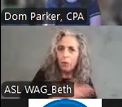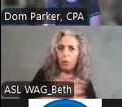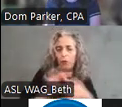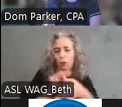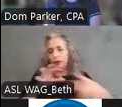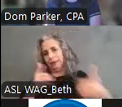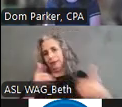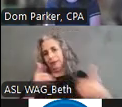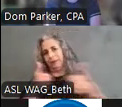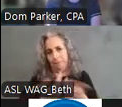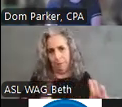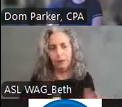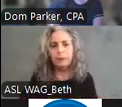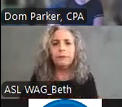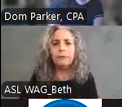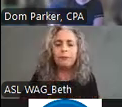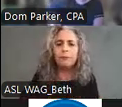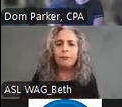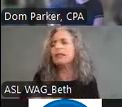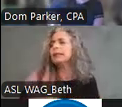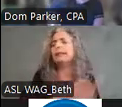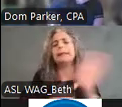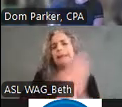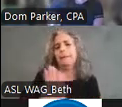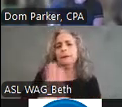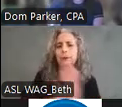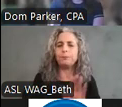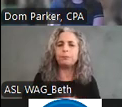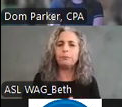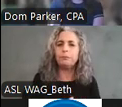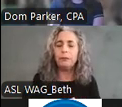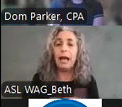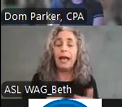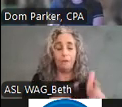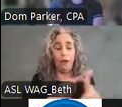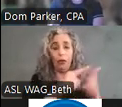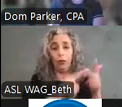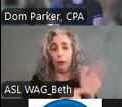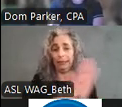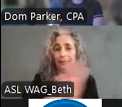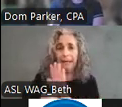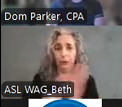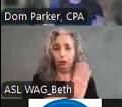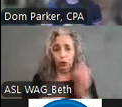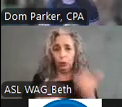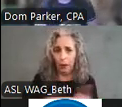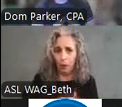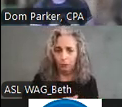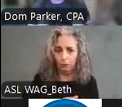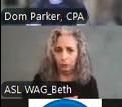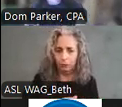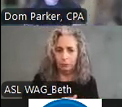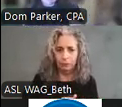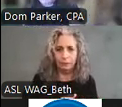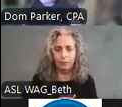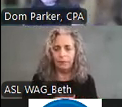So let's get into the examples. Now, I have 3 examples here to show you. I am not affiliated with